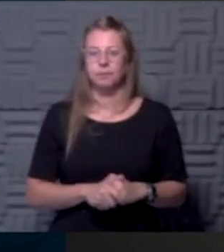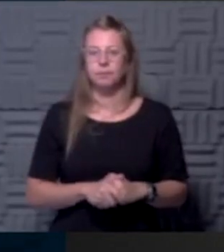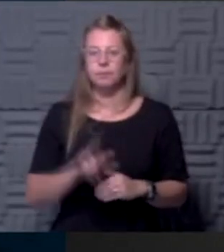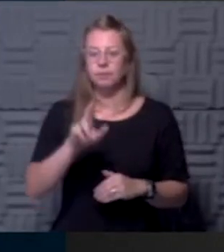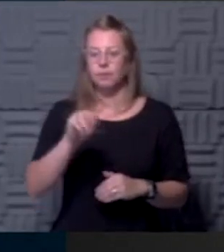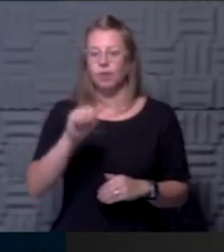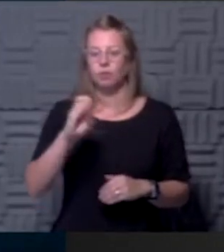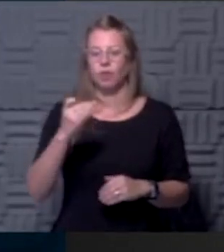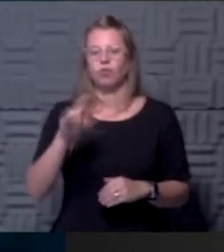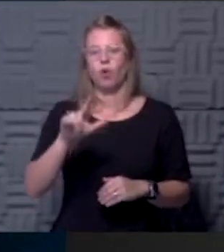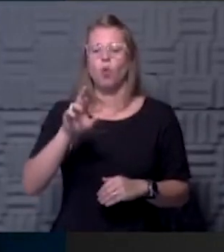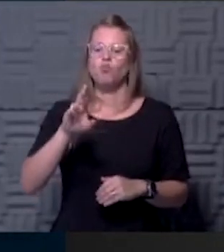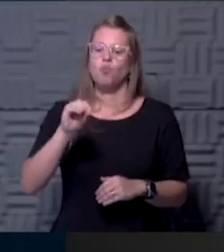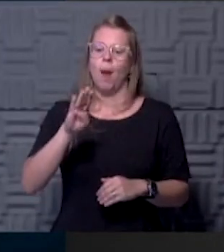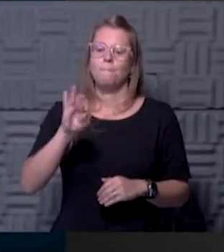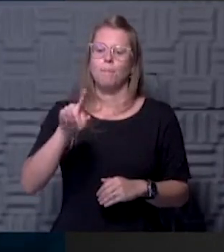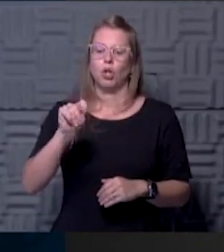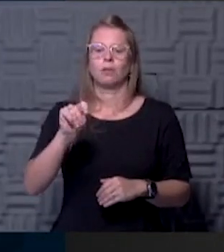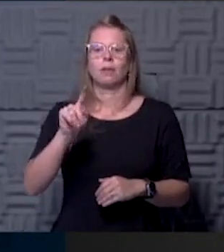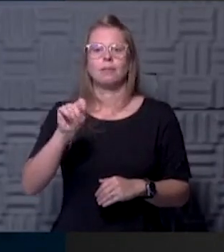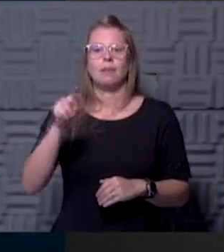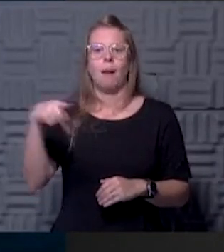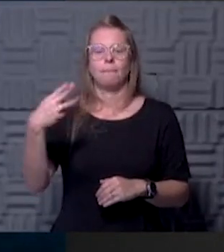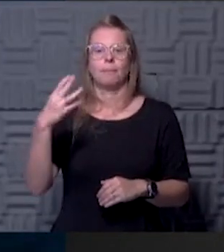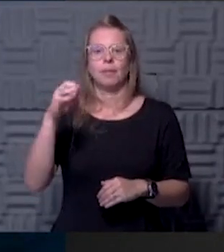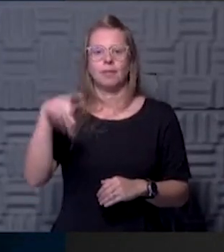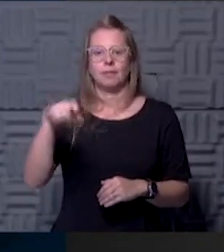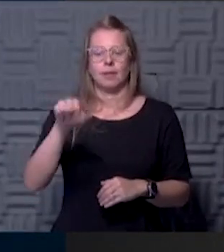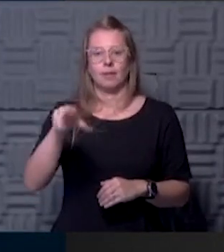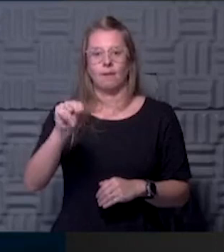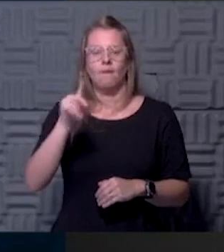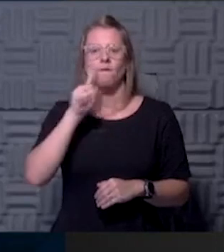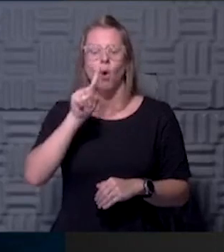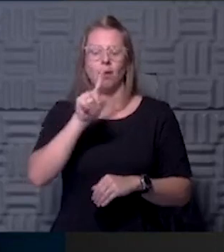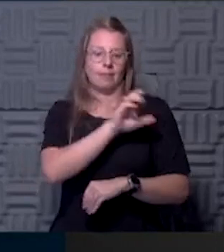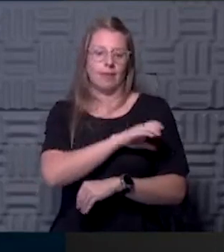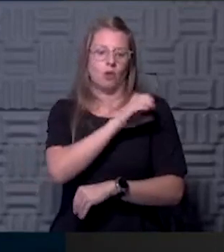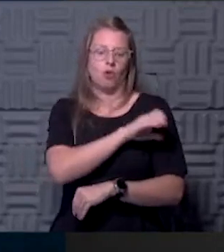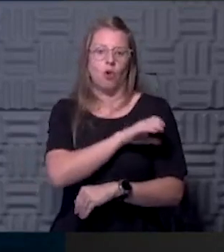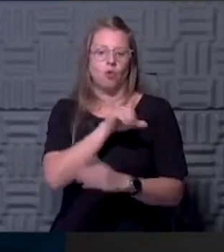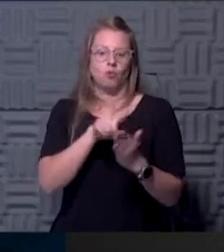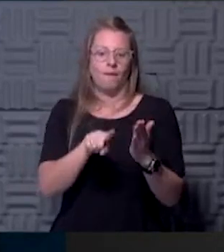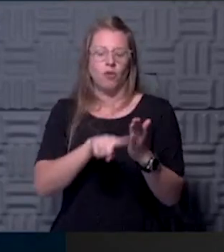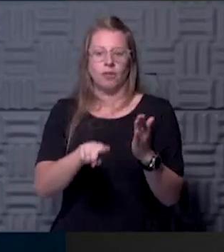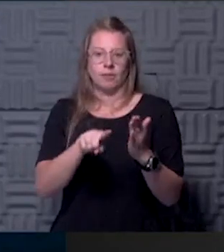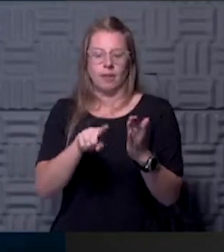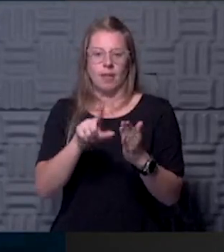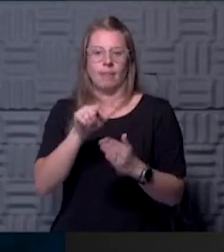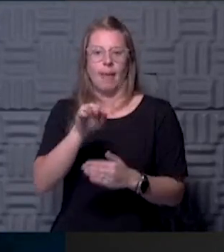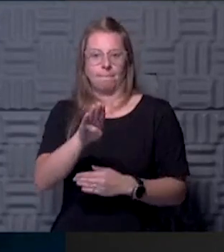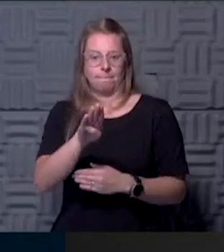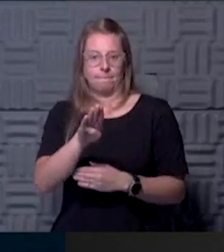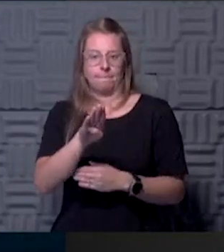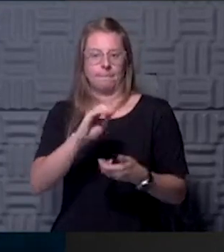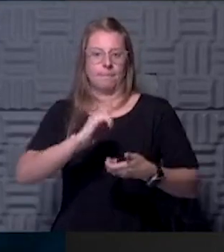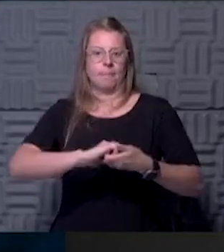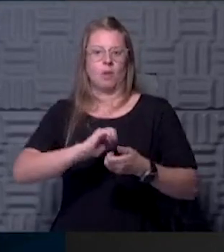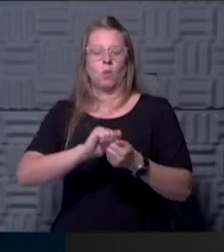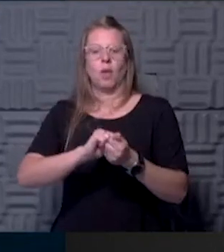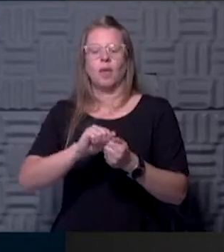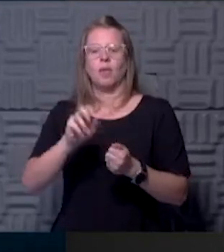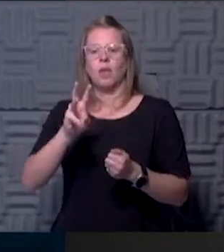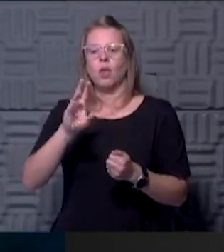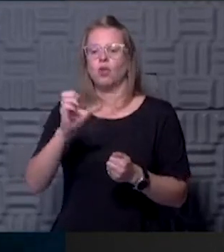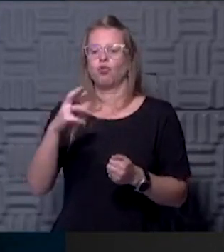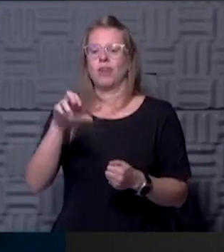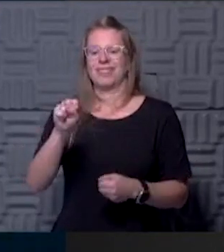Robert Thompson is the Chief Executive Officer of Clinical Reference Laboratory. They've teamed up with Chris Wilson and the University of Kansas Health System.